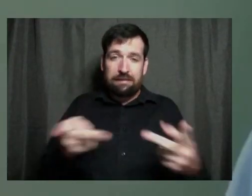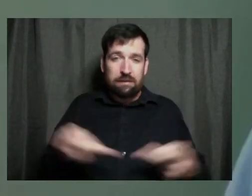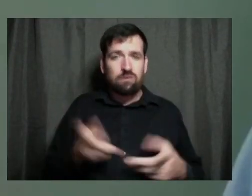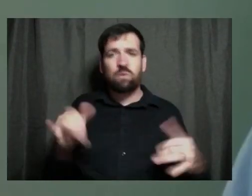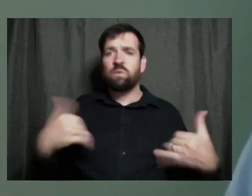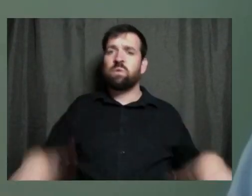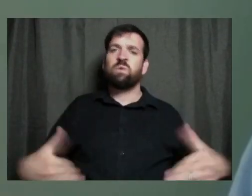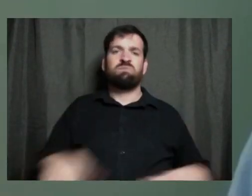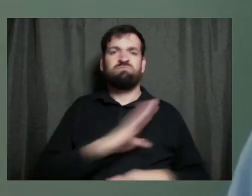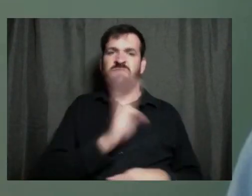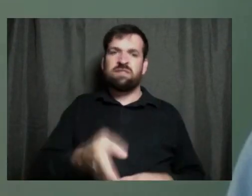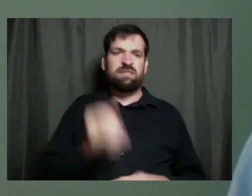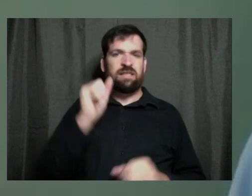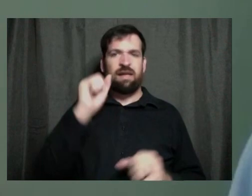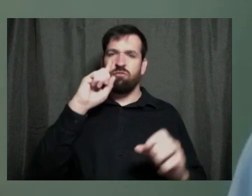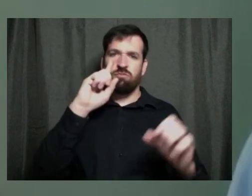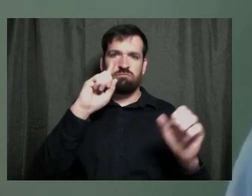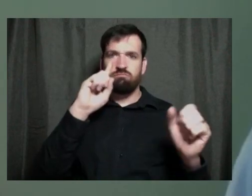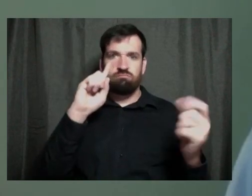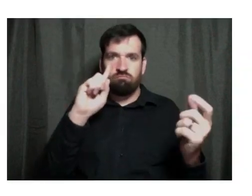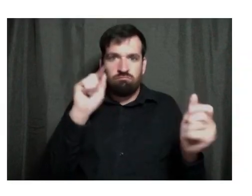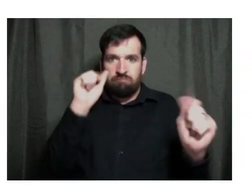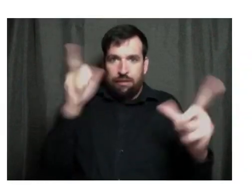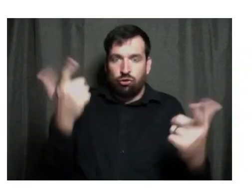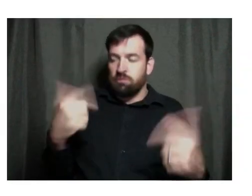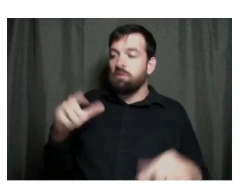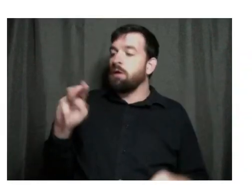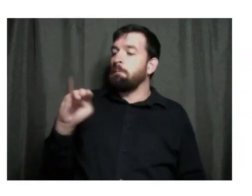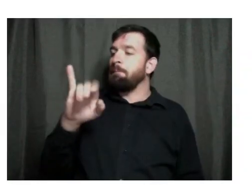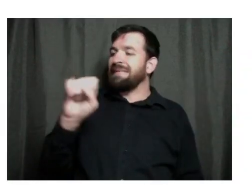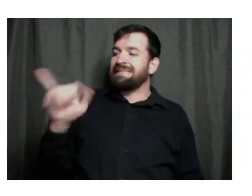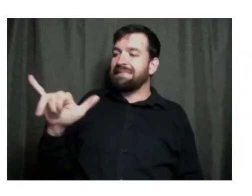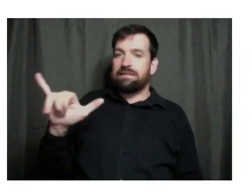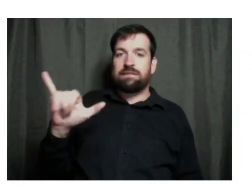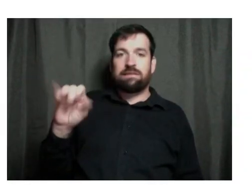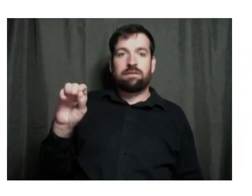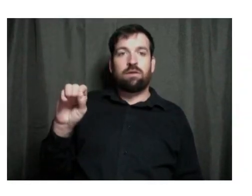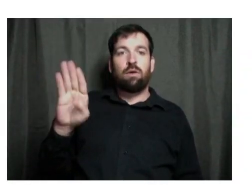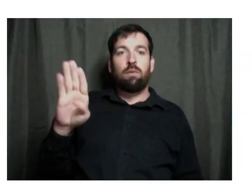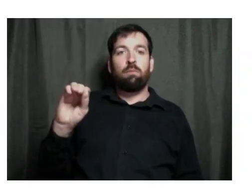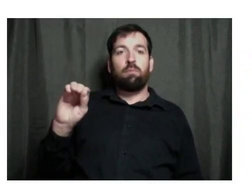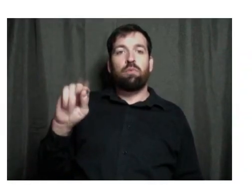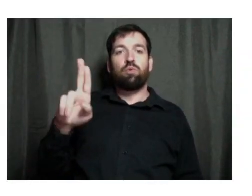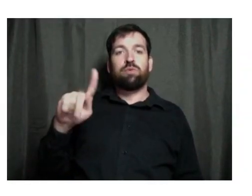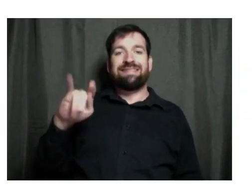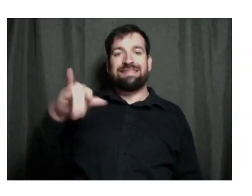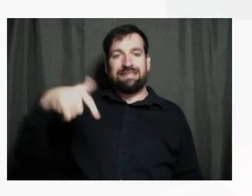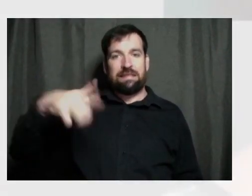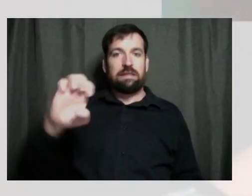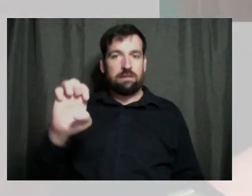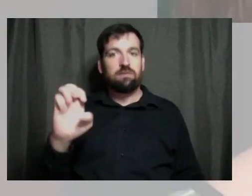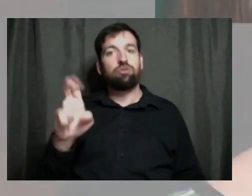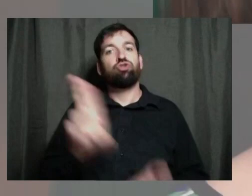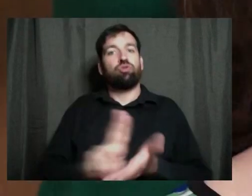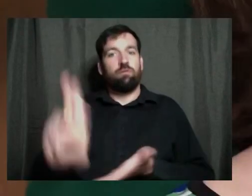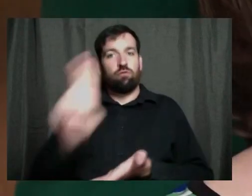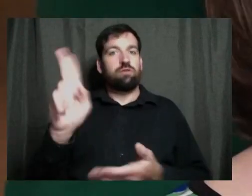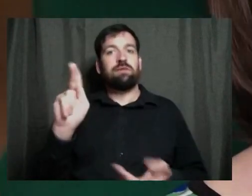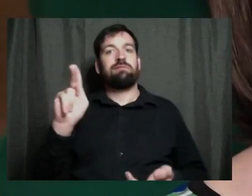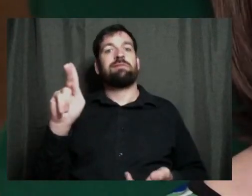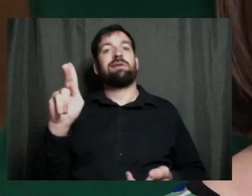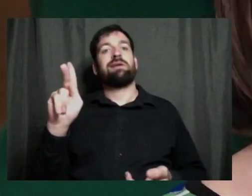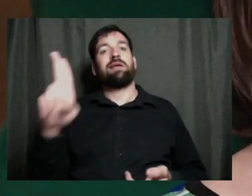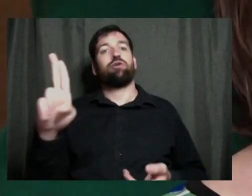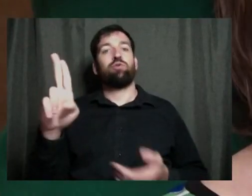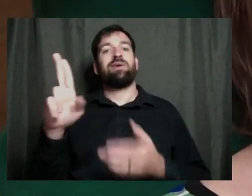about Missy's Boutique in March of this year. Missy's Boutique, located at the University of Kansas Cancer Center, offers